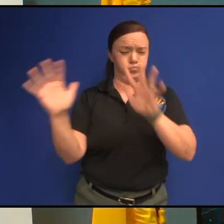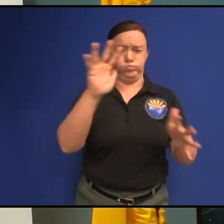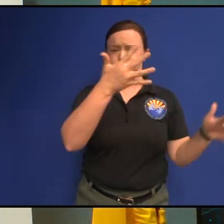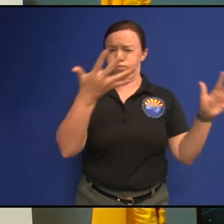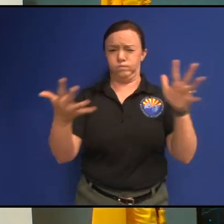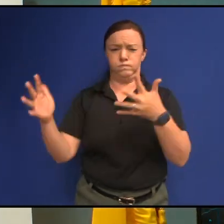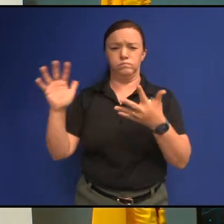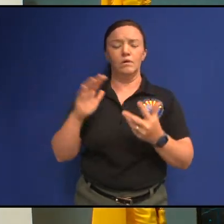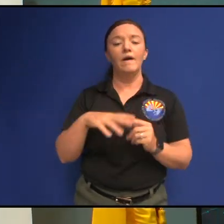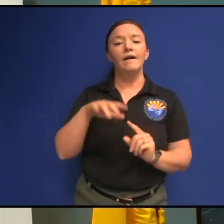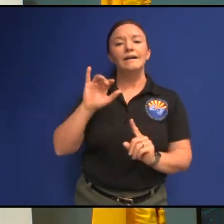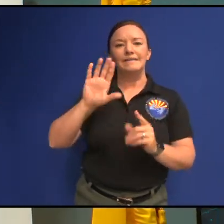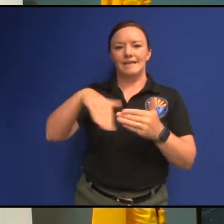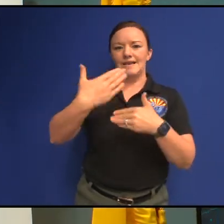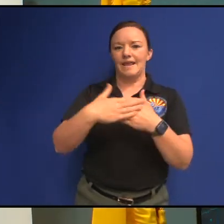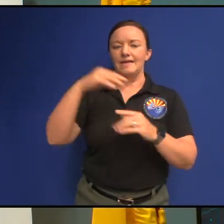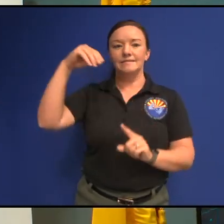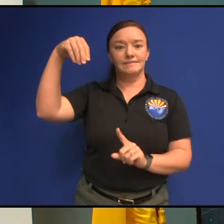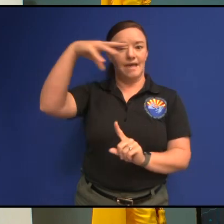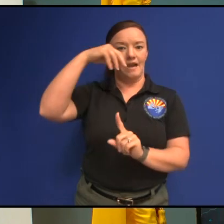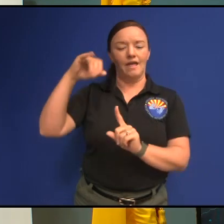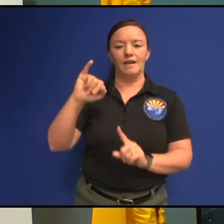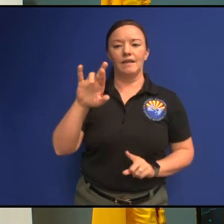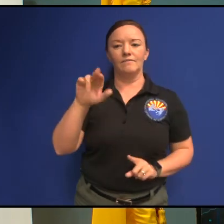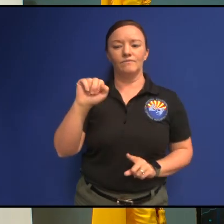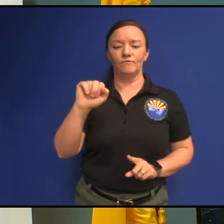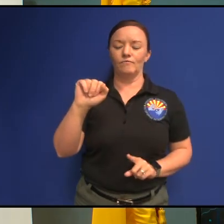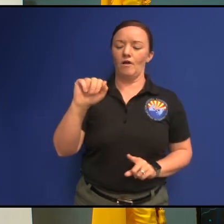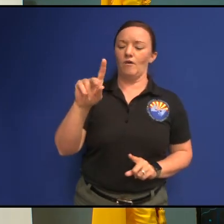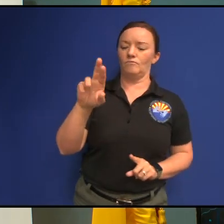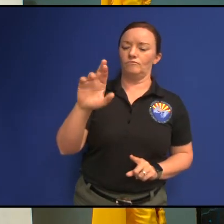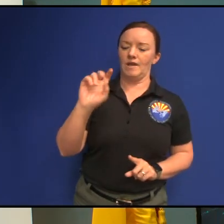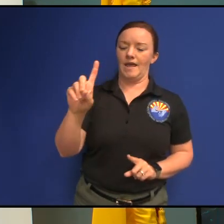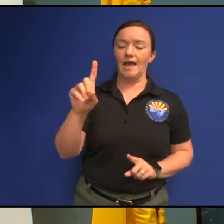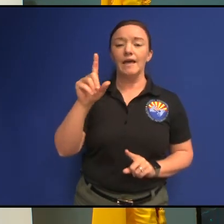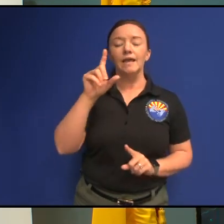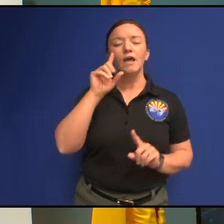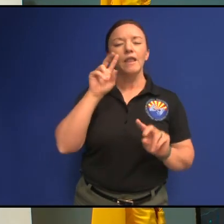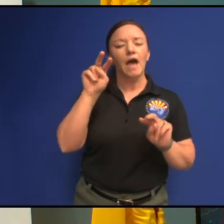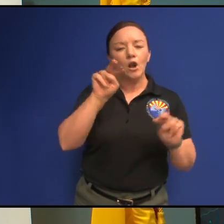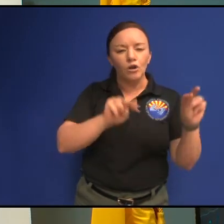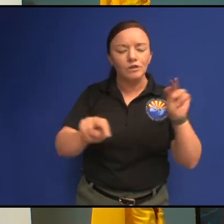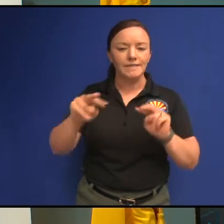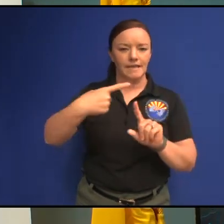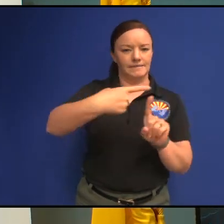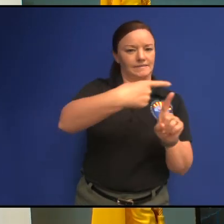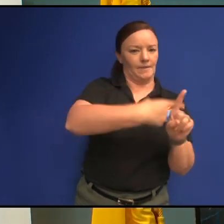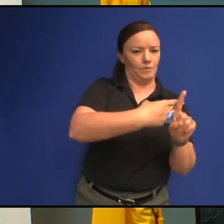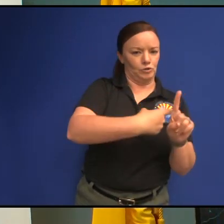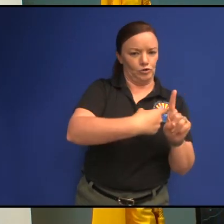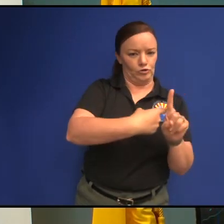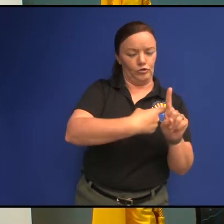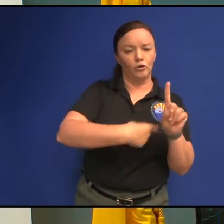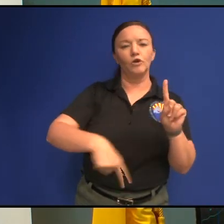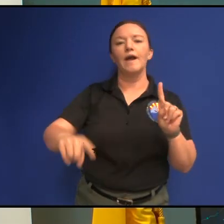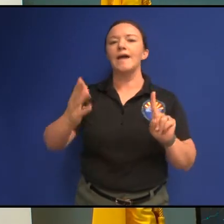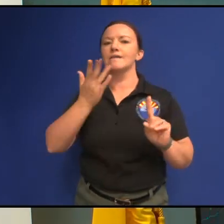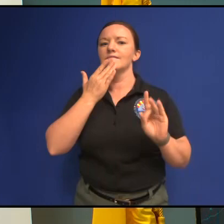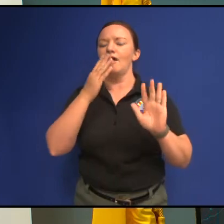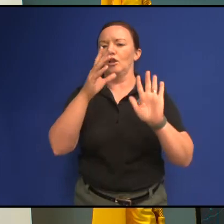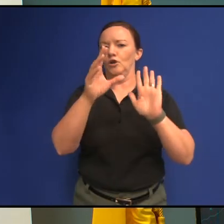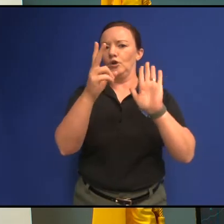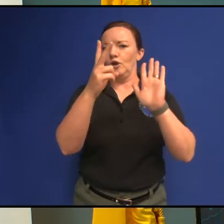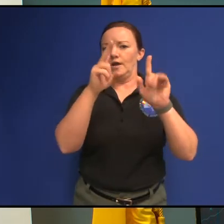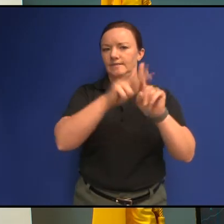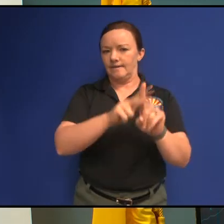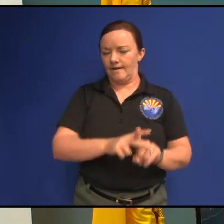an infrared satellite imagery, and what it does is it looks at temperatures and color codes it. So the colder the temperature, the higher the storm. So this is that area